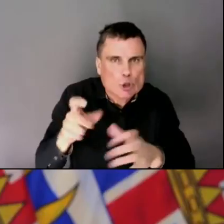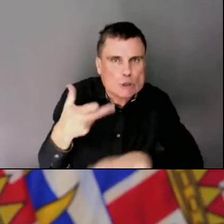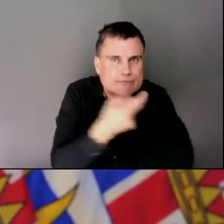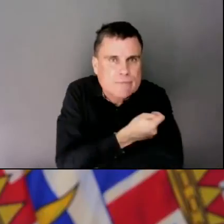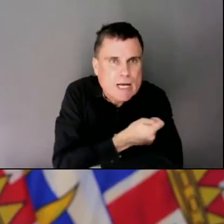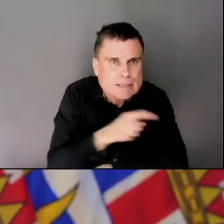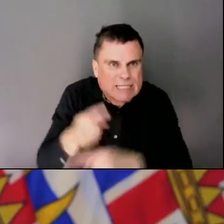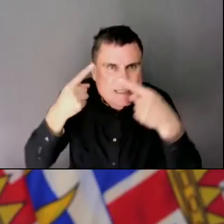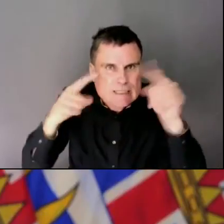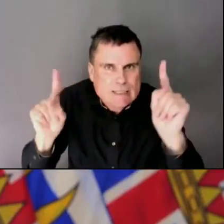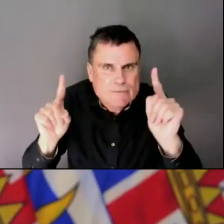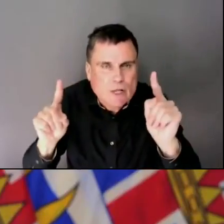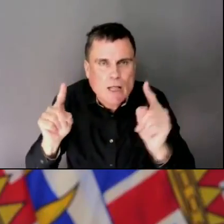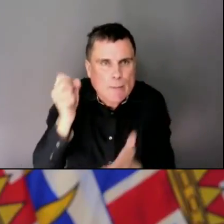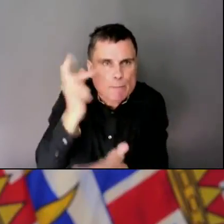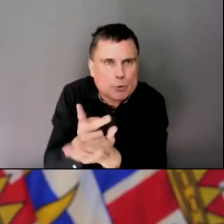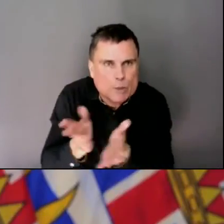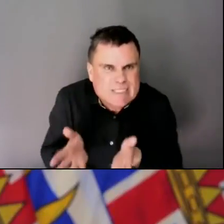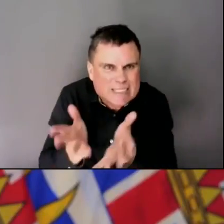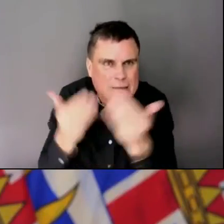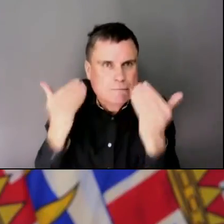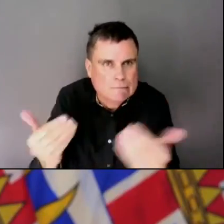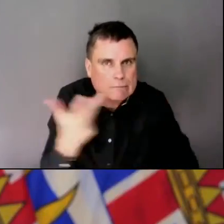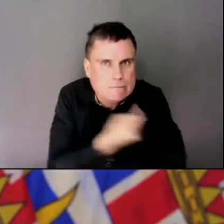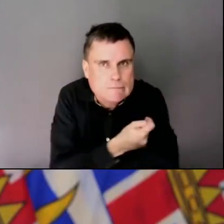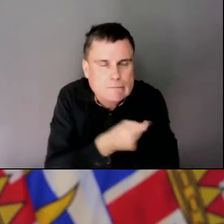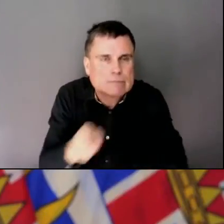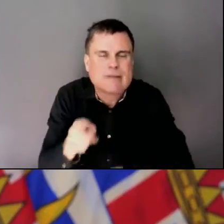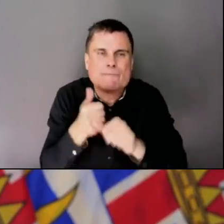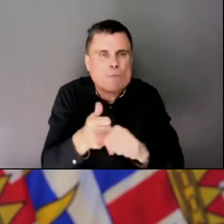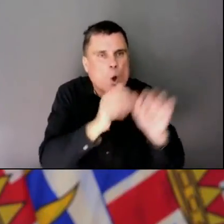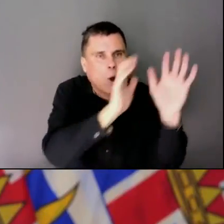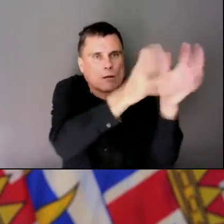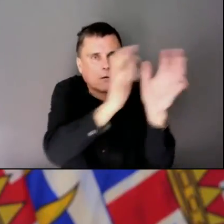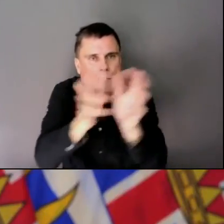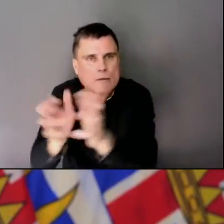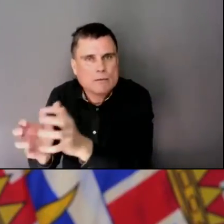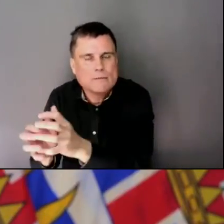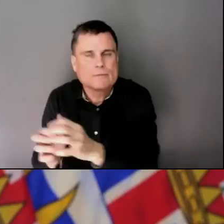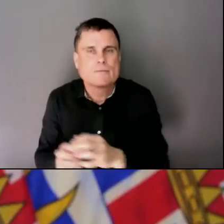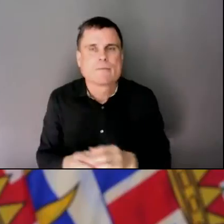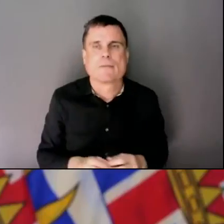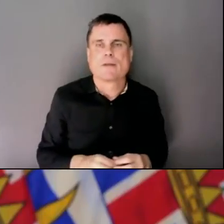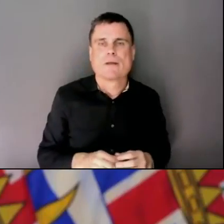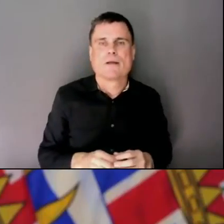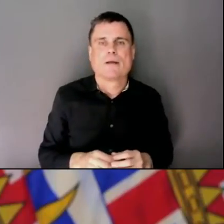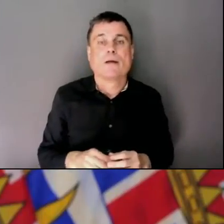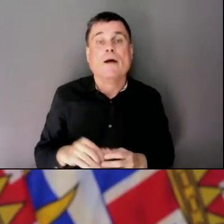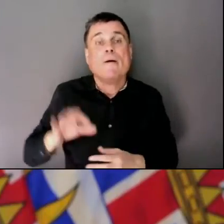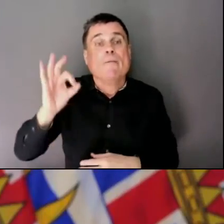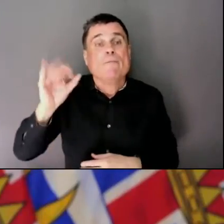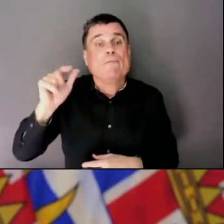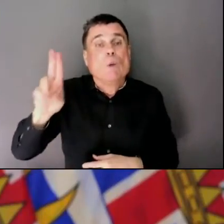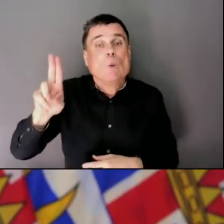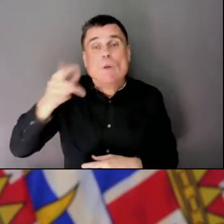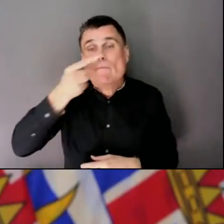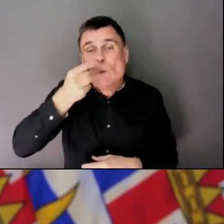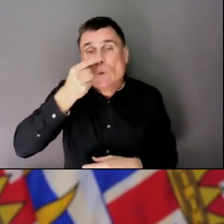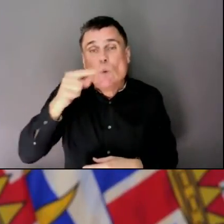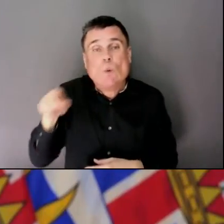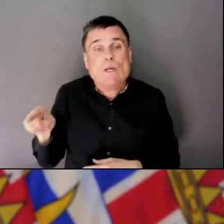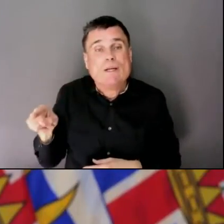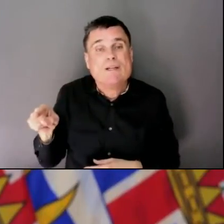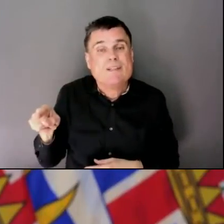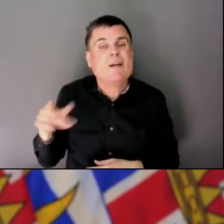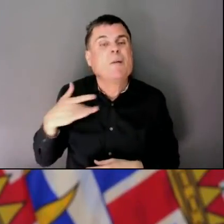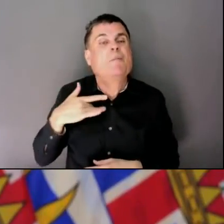approved for use in. So if we are looking at influenza, we do target younger people because they have severe illness, but also because